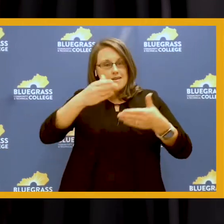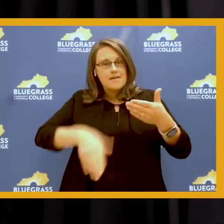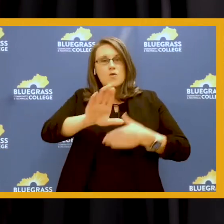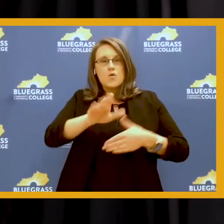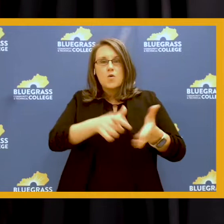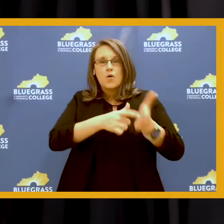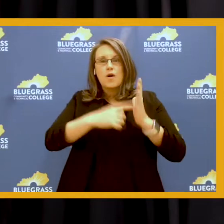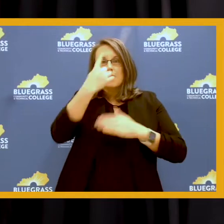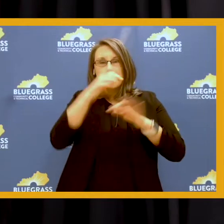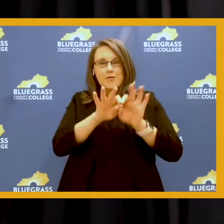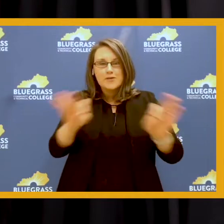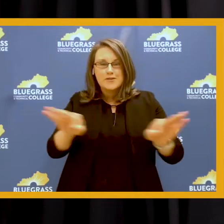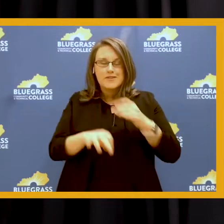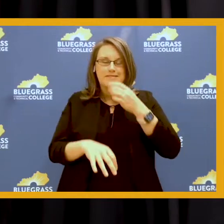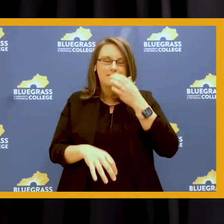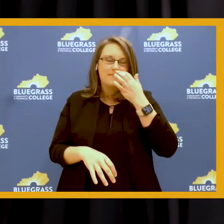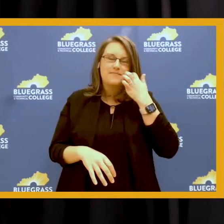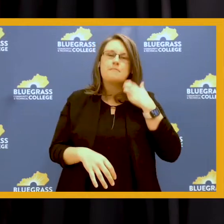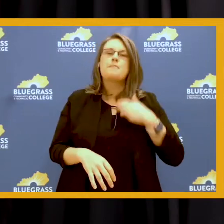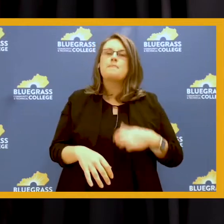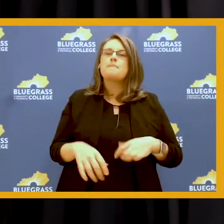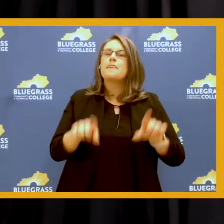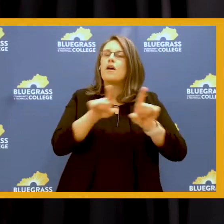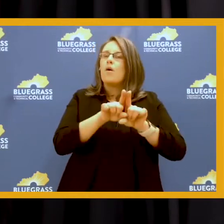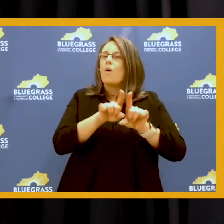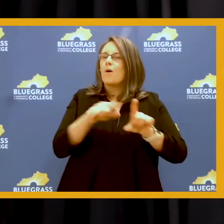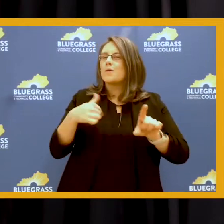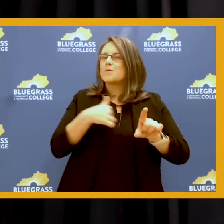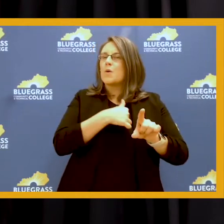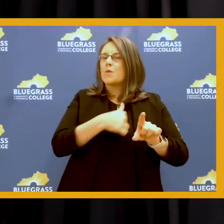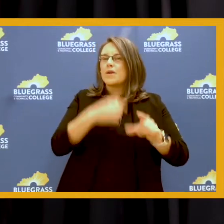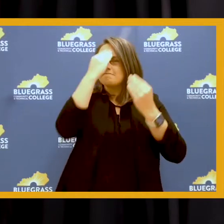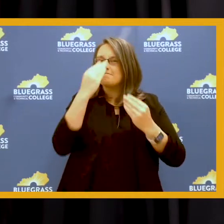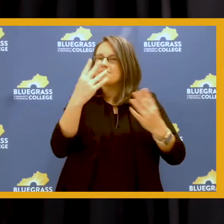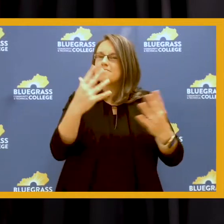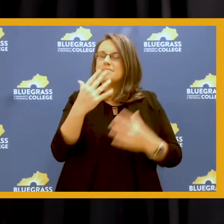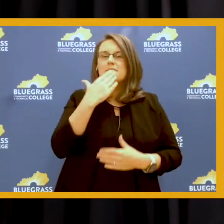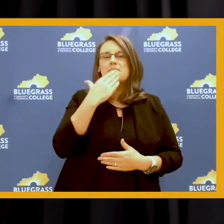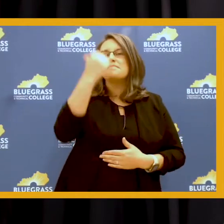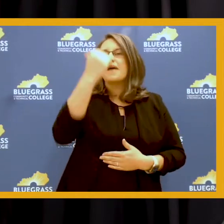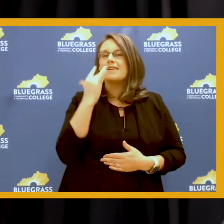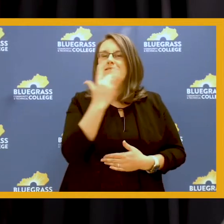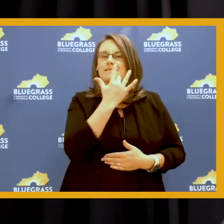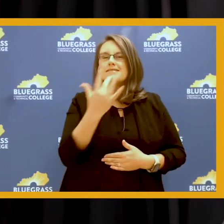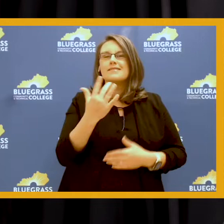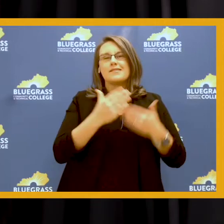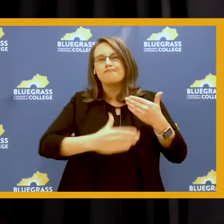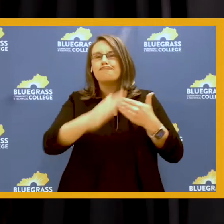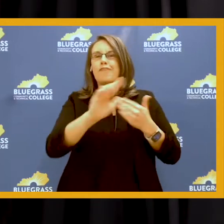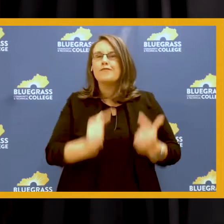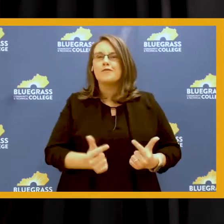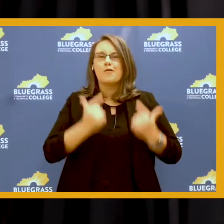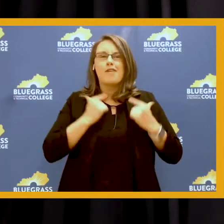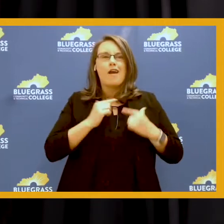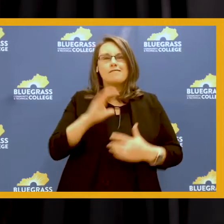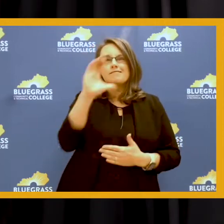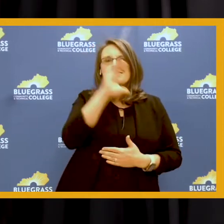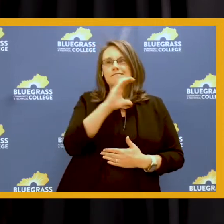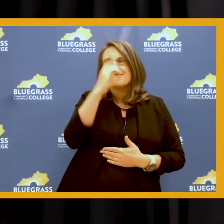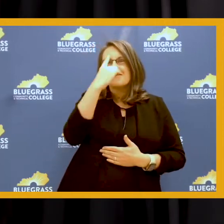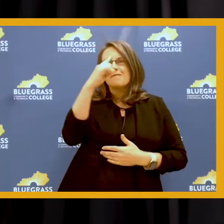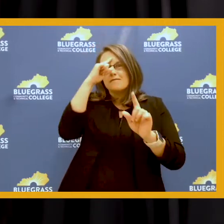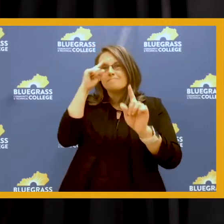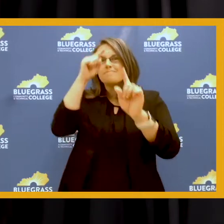your requirements for your degree. We also wish you the best as you journey through the rest of your life in seeking other